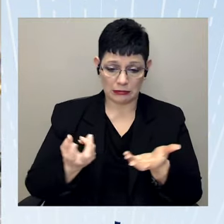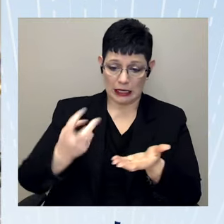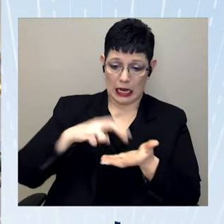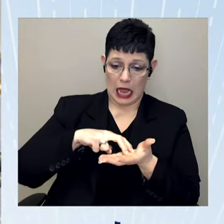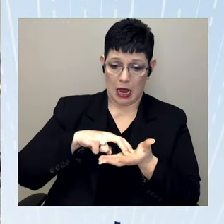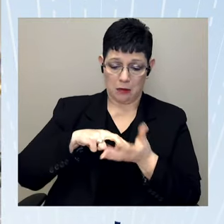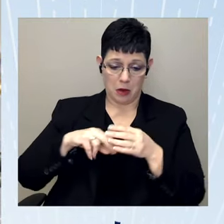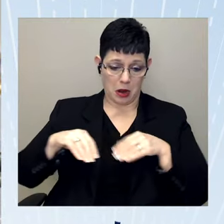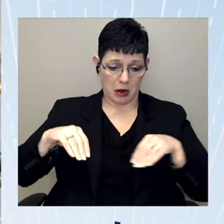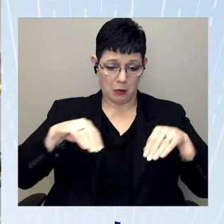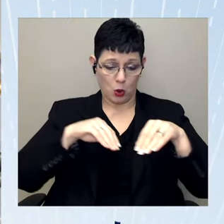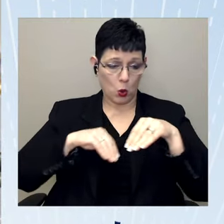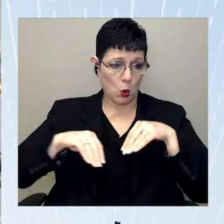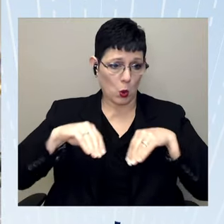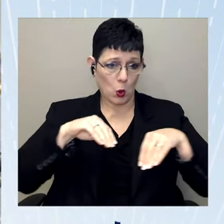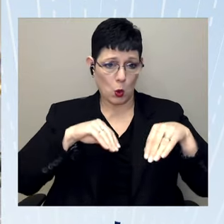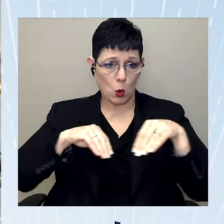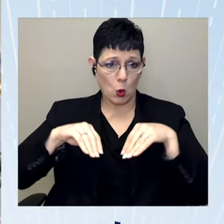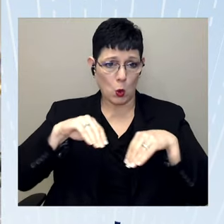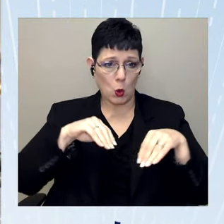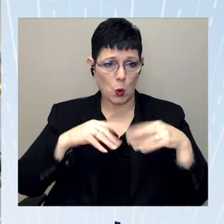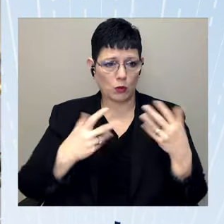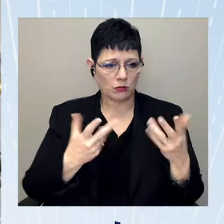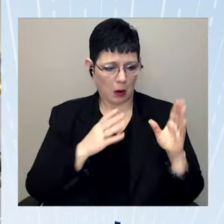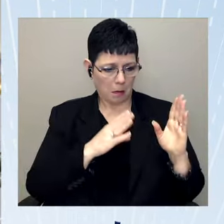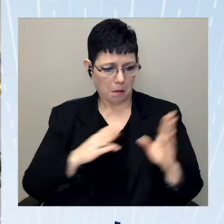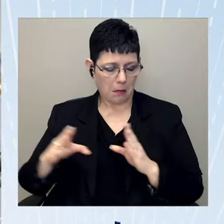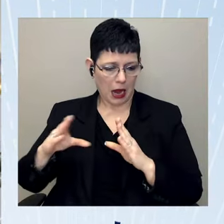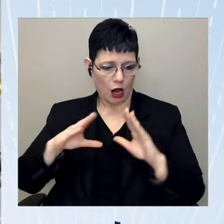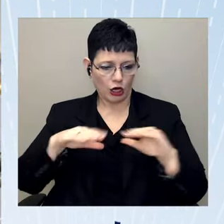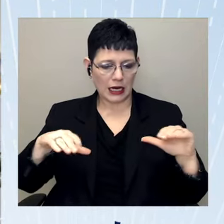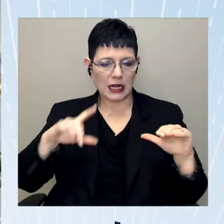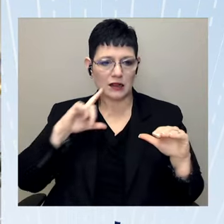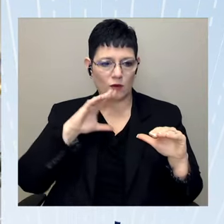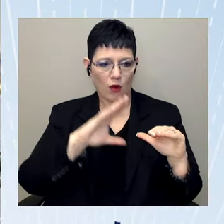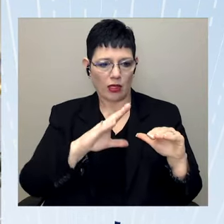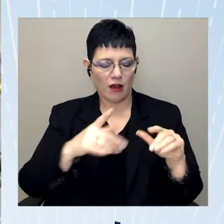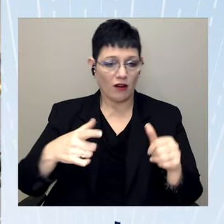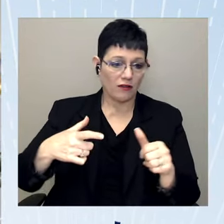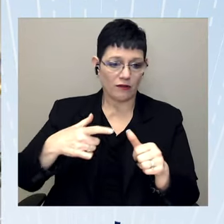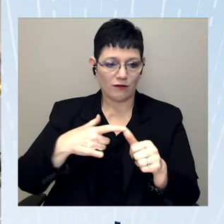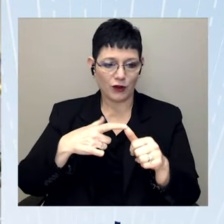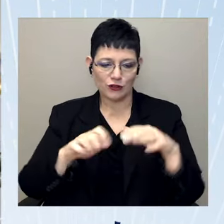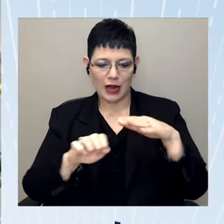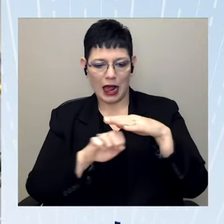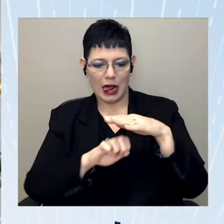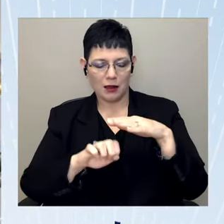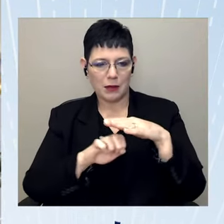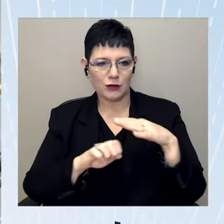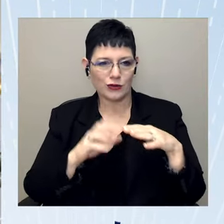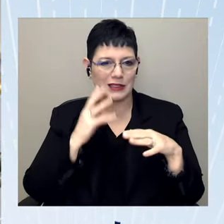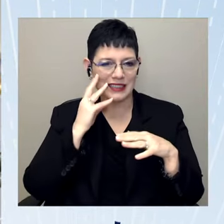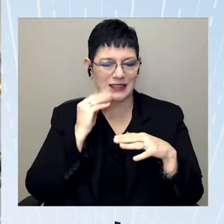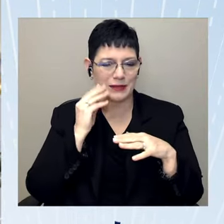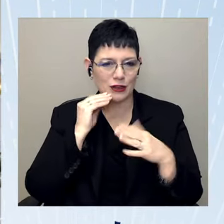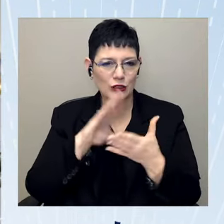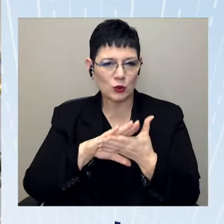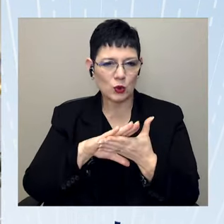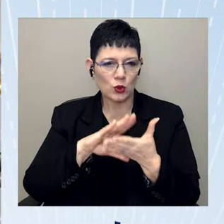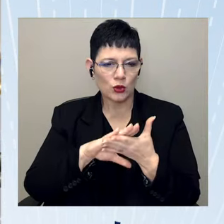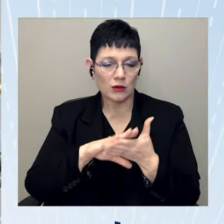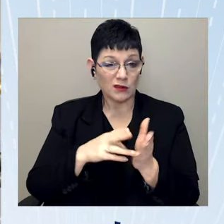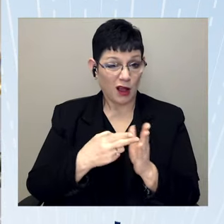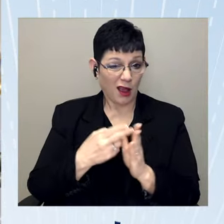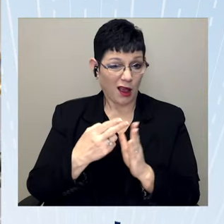walk, and overall preparing them for their first elementary education. The truth is,